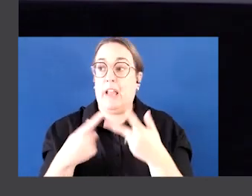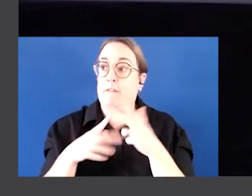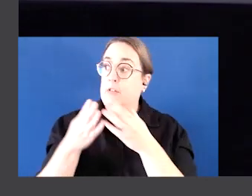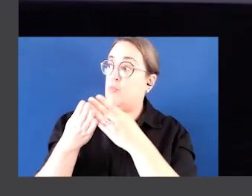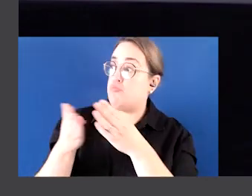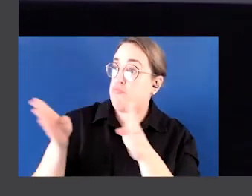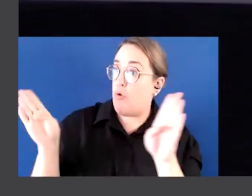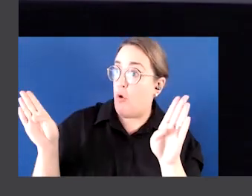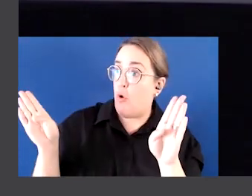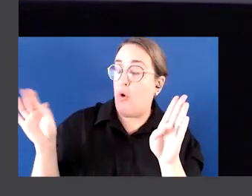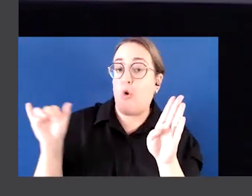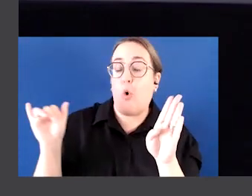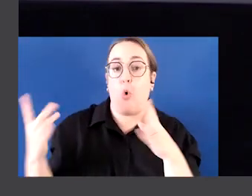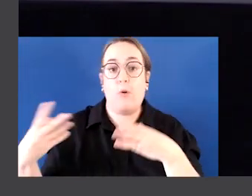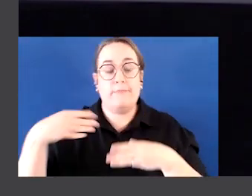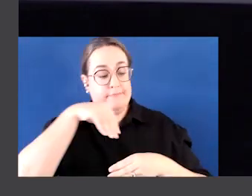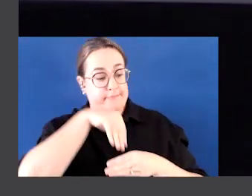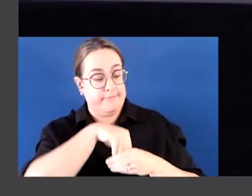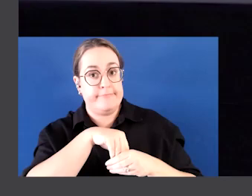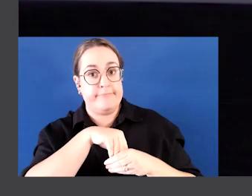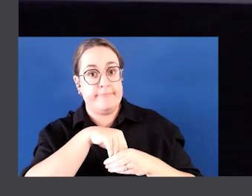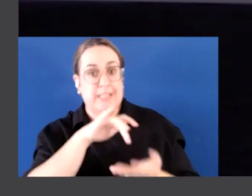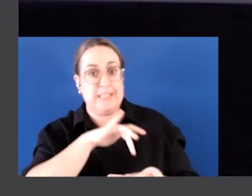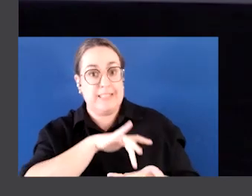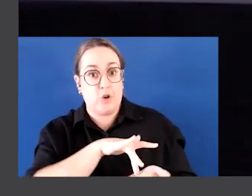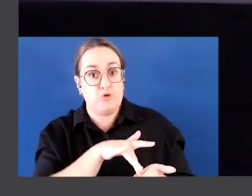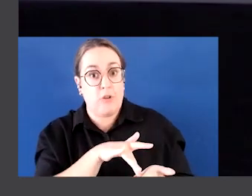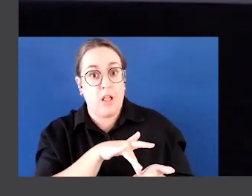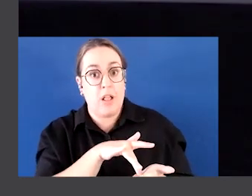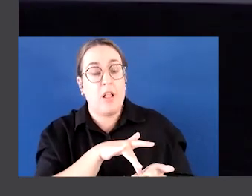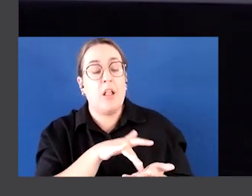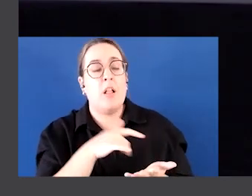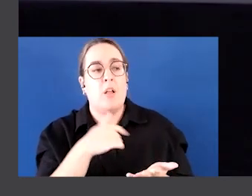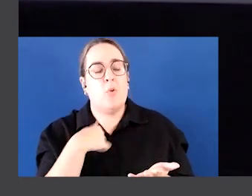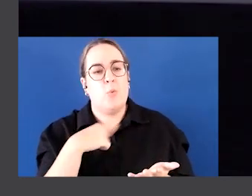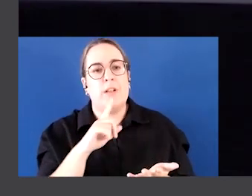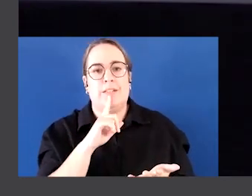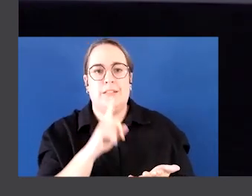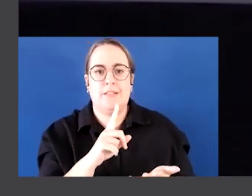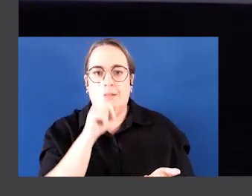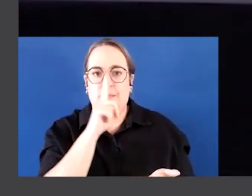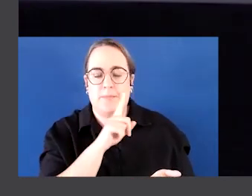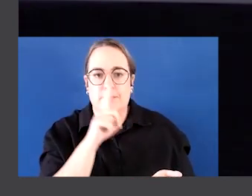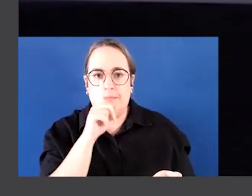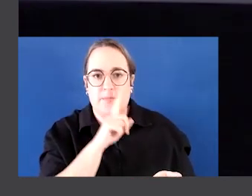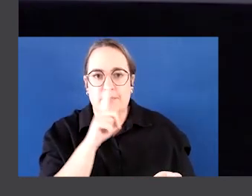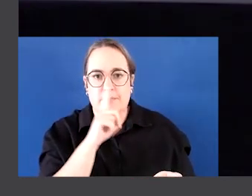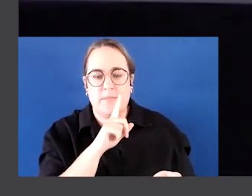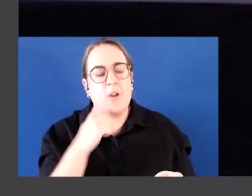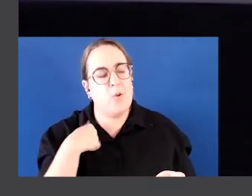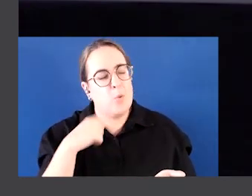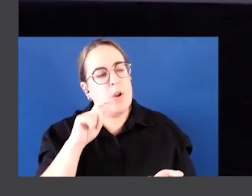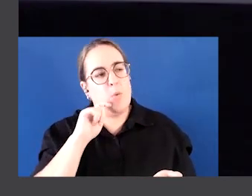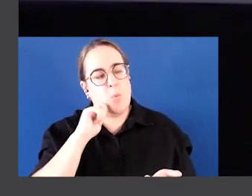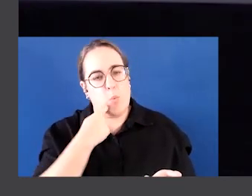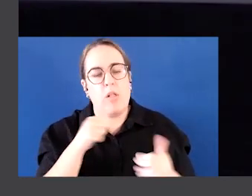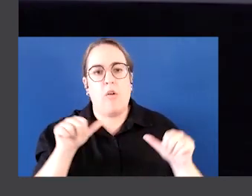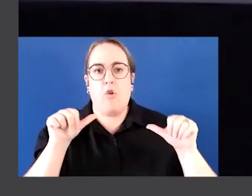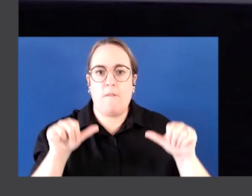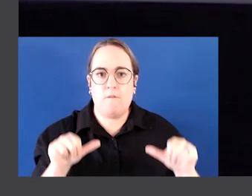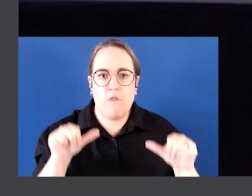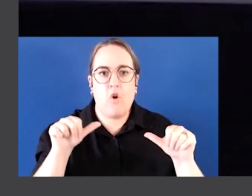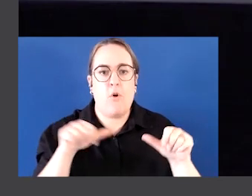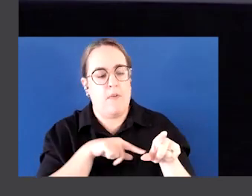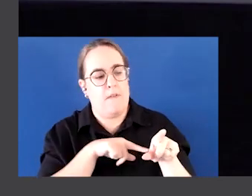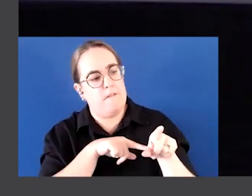central agencies as well. And I think that's really important, and just again, sort of making people know that we are going to sort